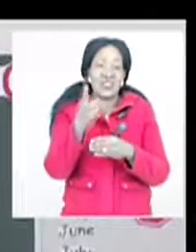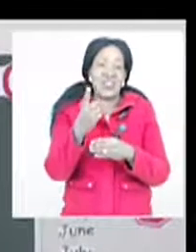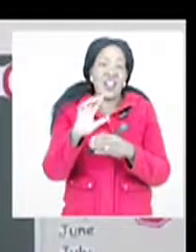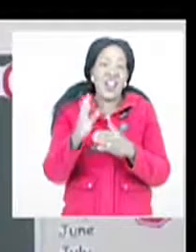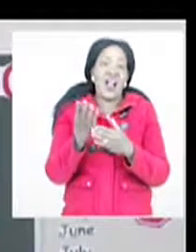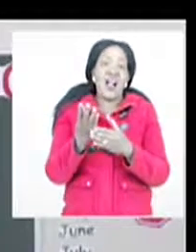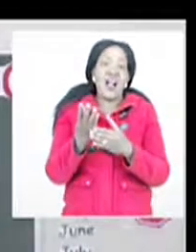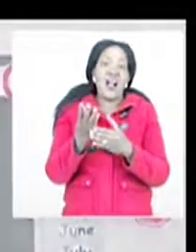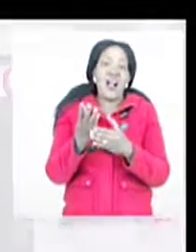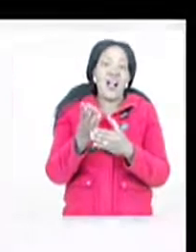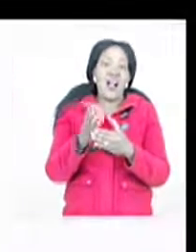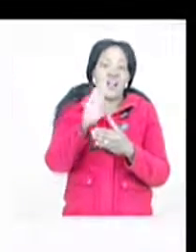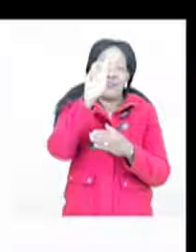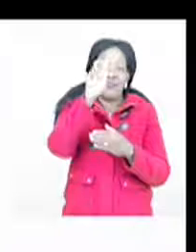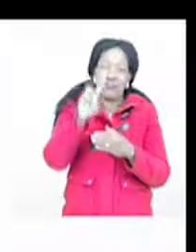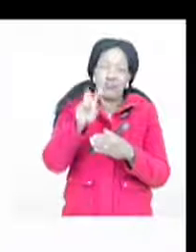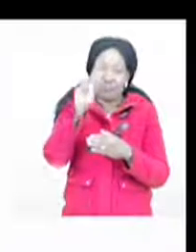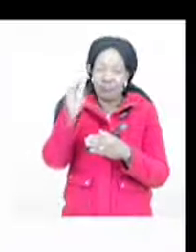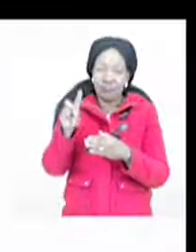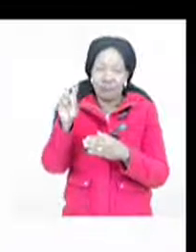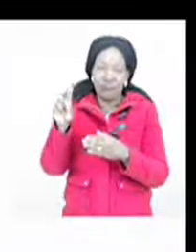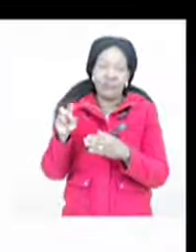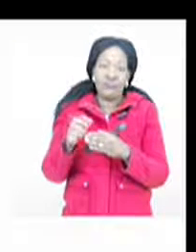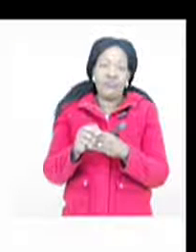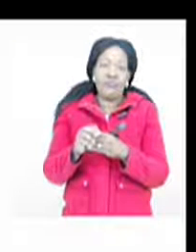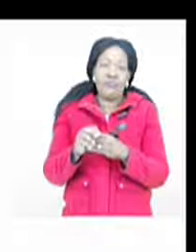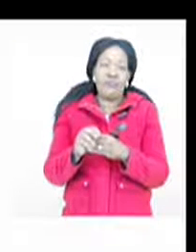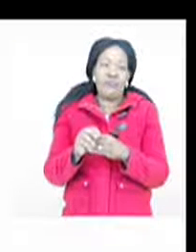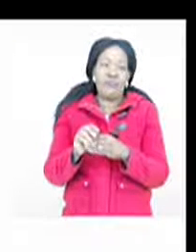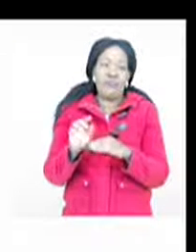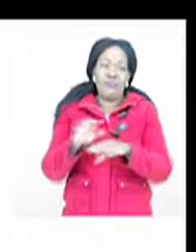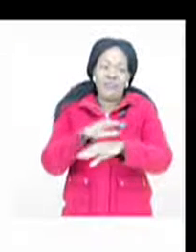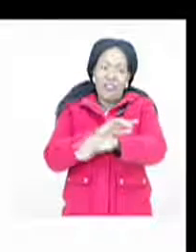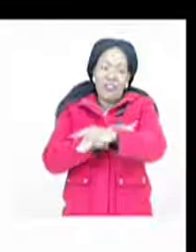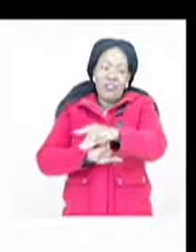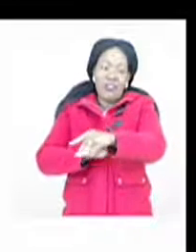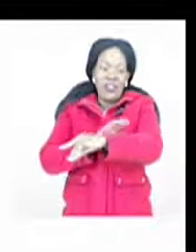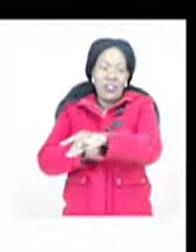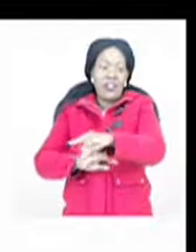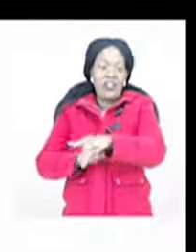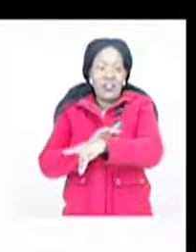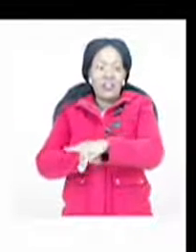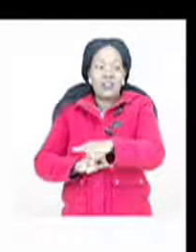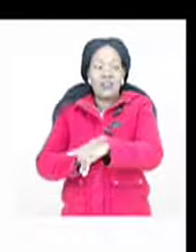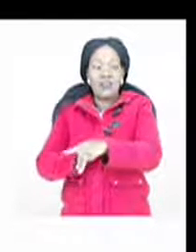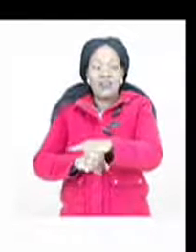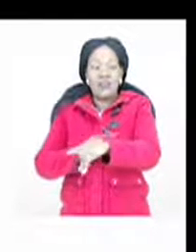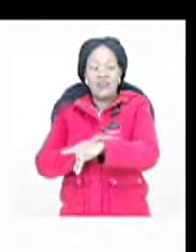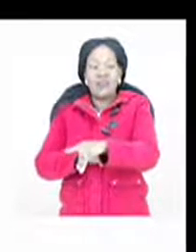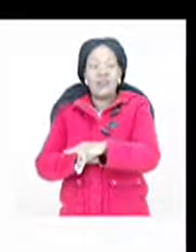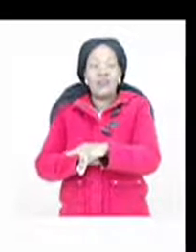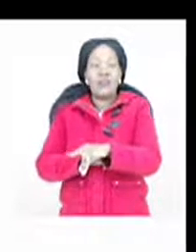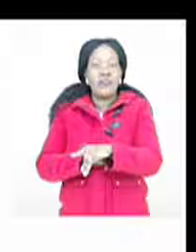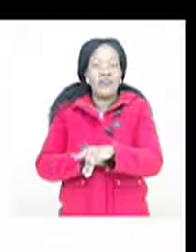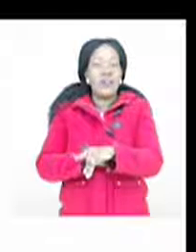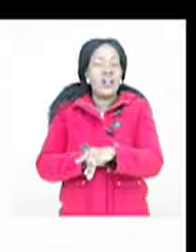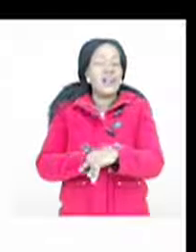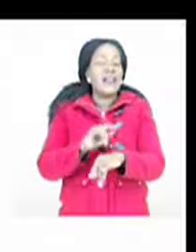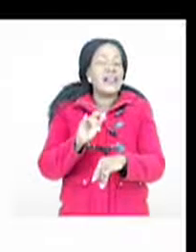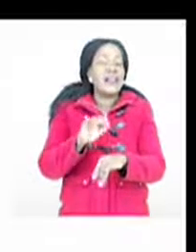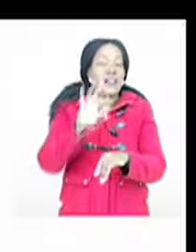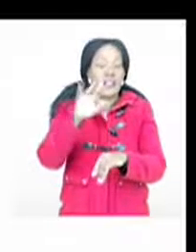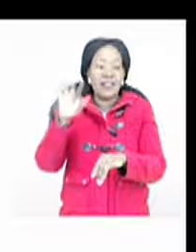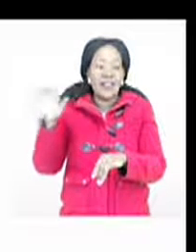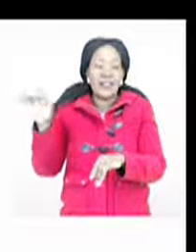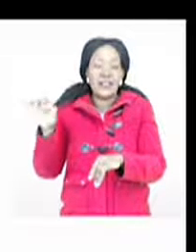the zebra. But what sound does zebra make? In alphabet, it is a Z,